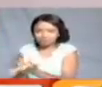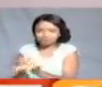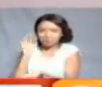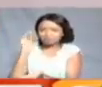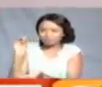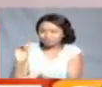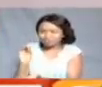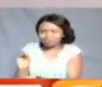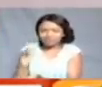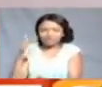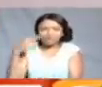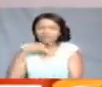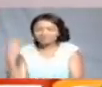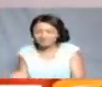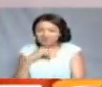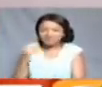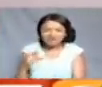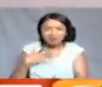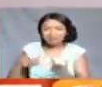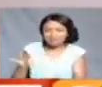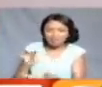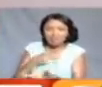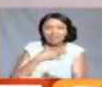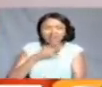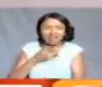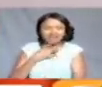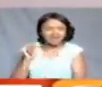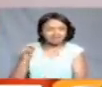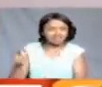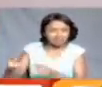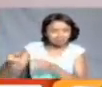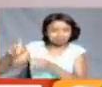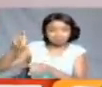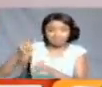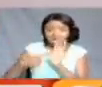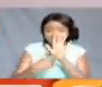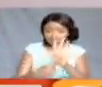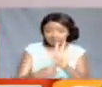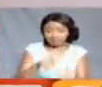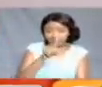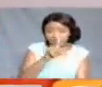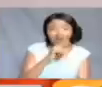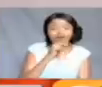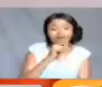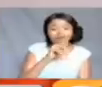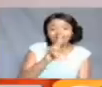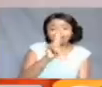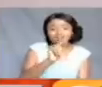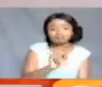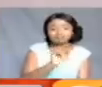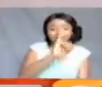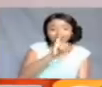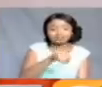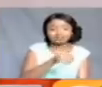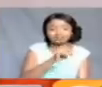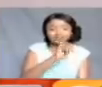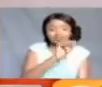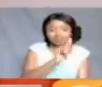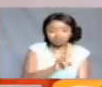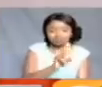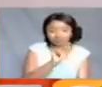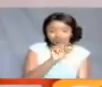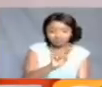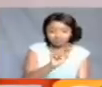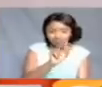So find a way, and I guess it's free marketing, but someone like Njugush, I love how Njugush, you know, he's able to find